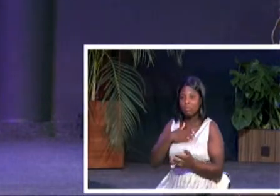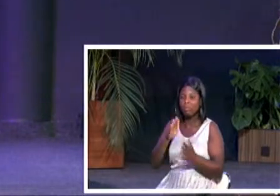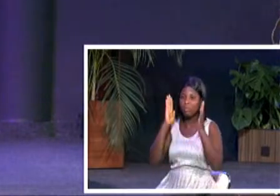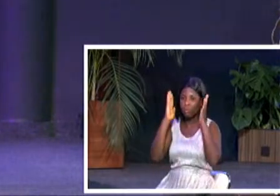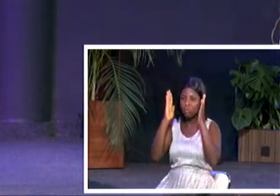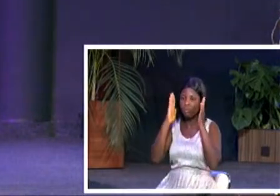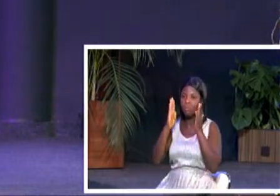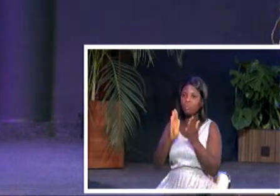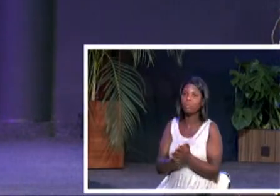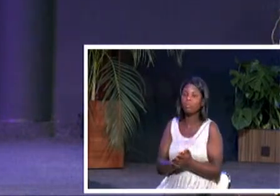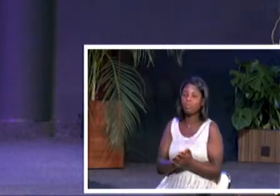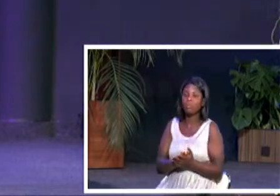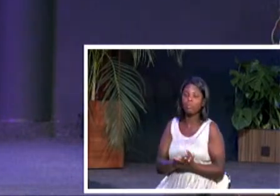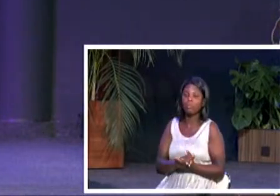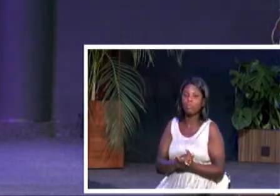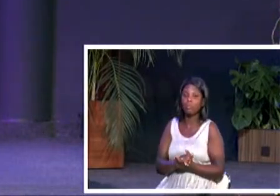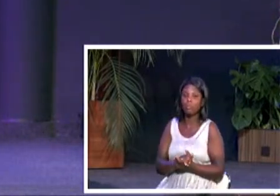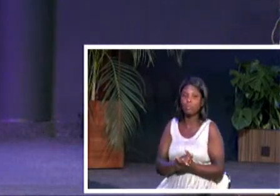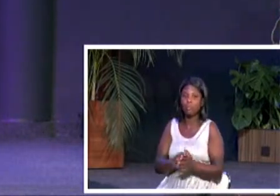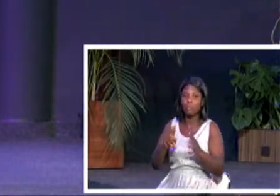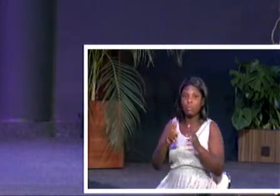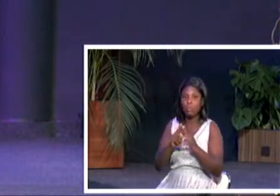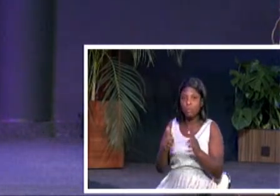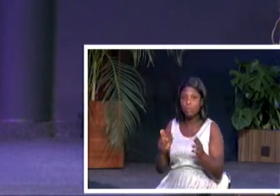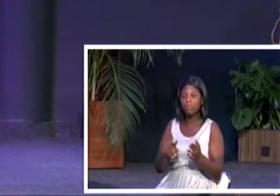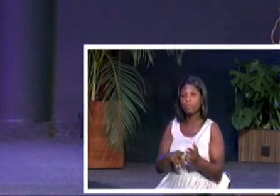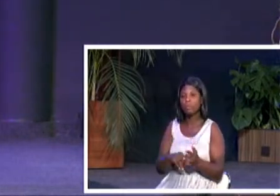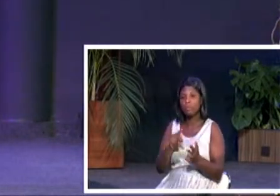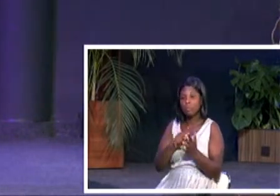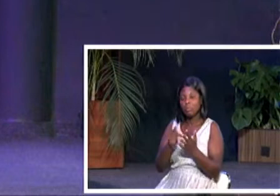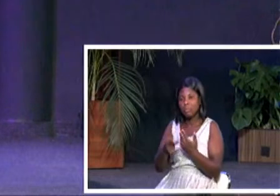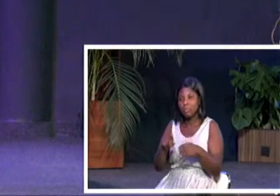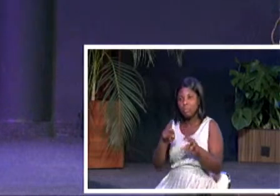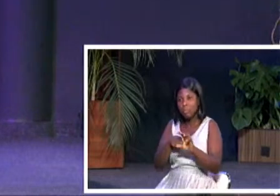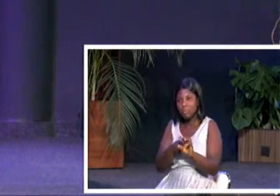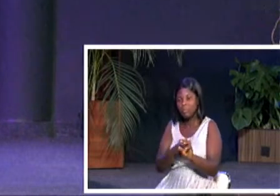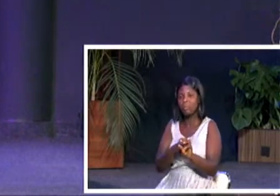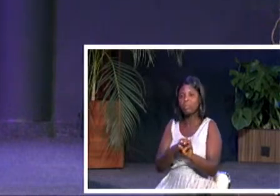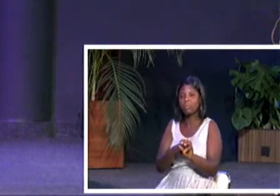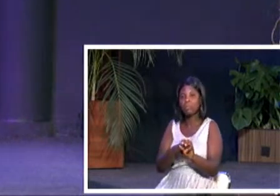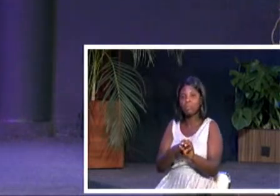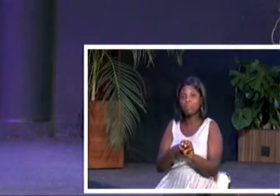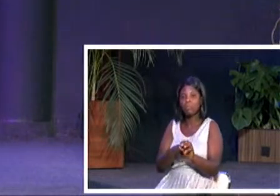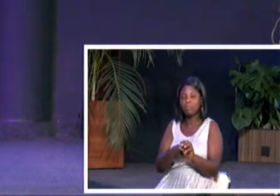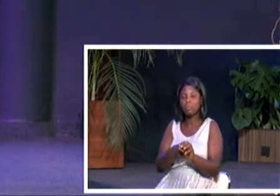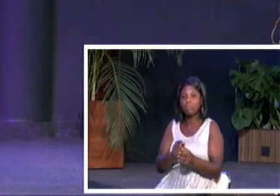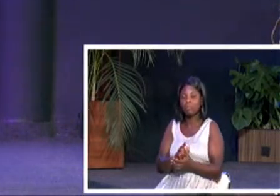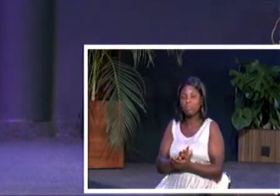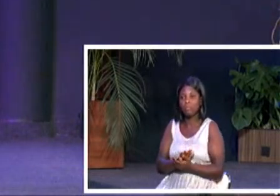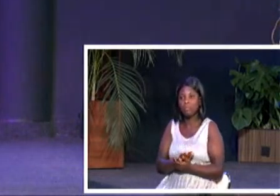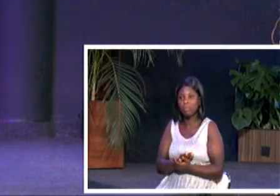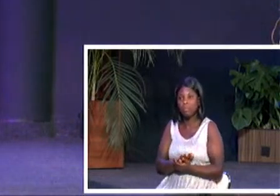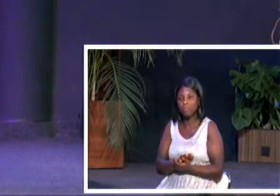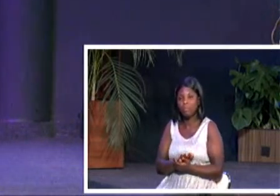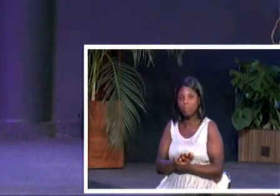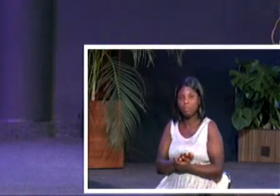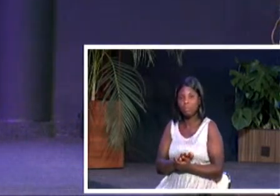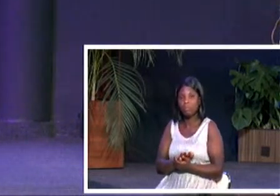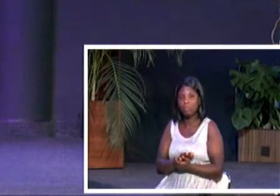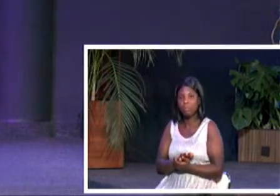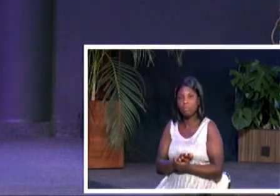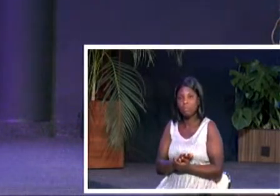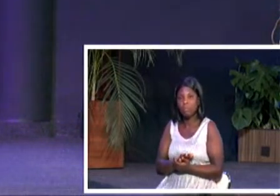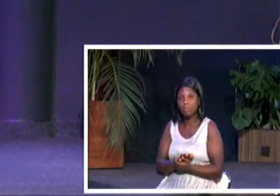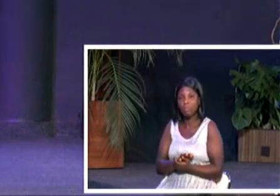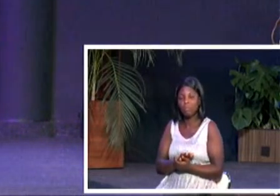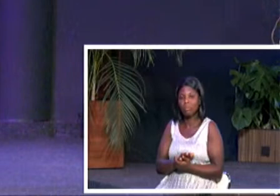know. So the program started at 5 p.m. with our mentoring and coaching session, and I believe that it's been a